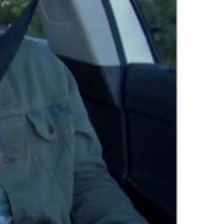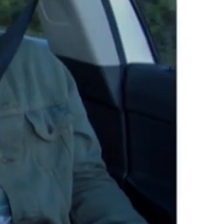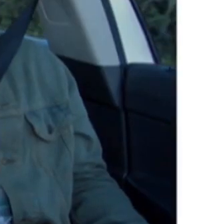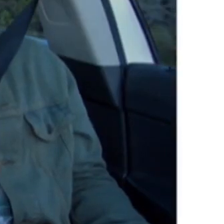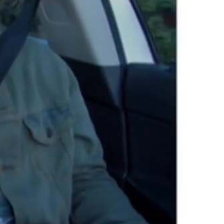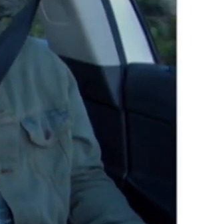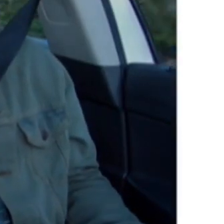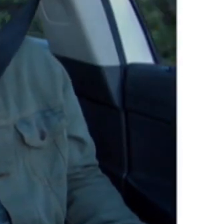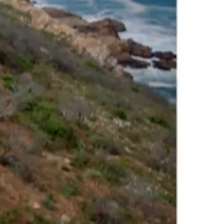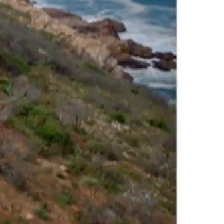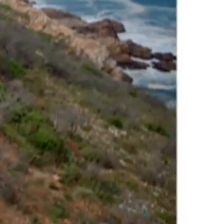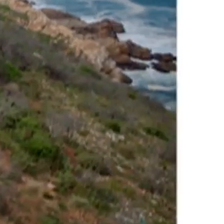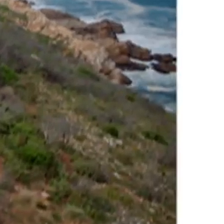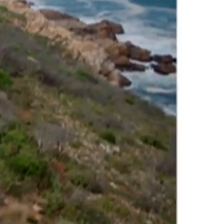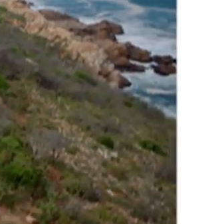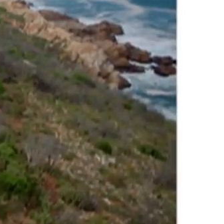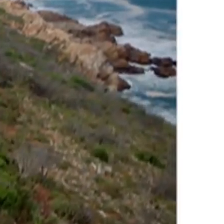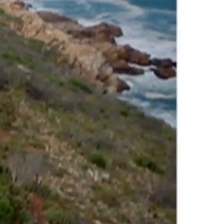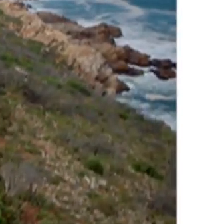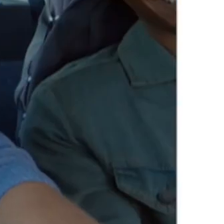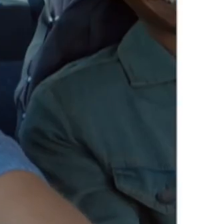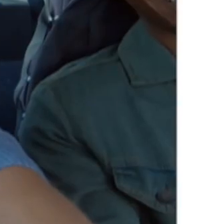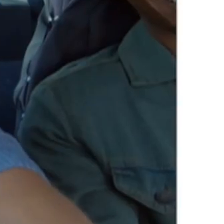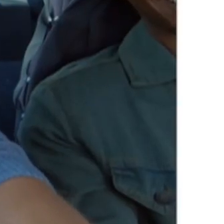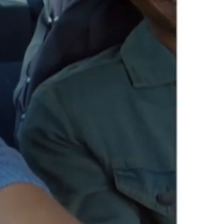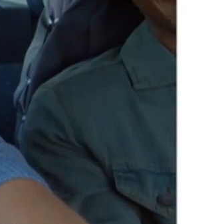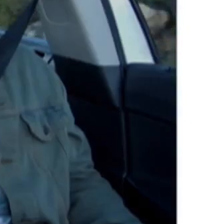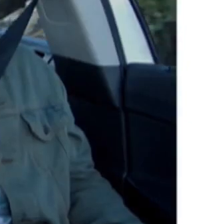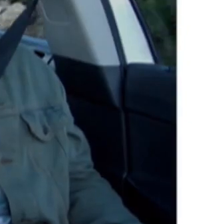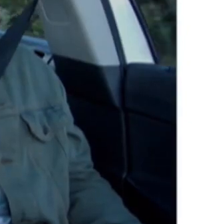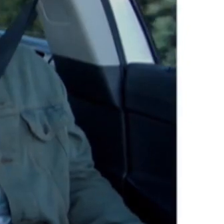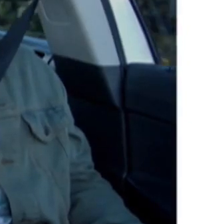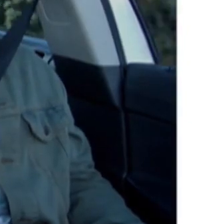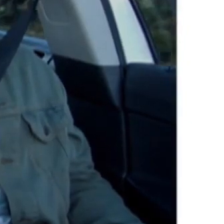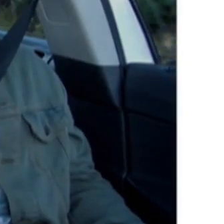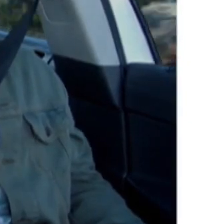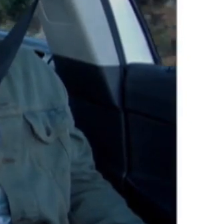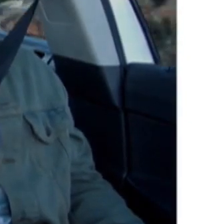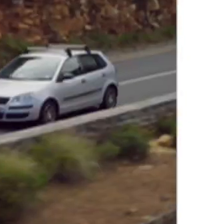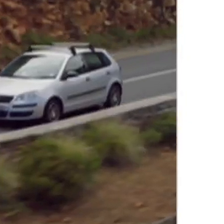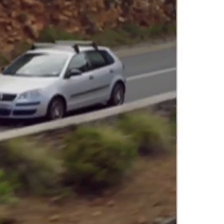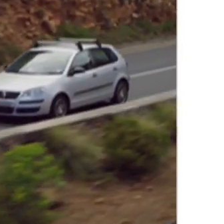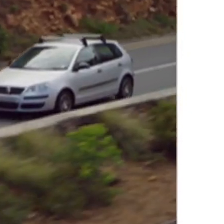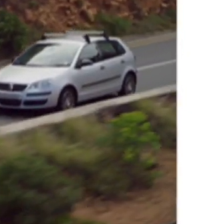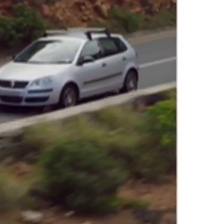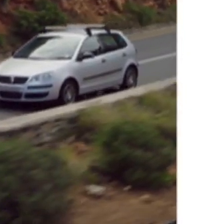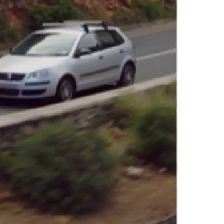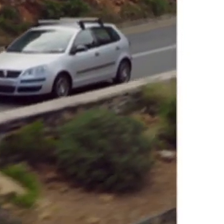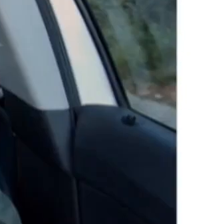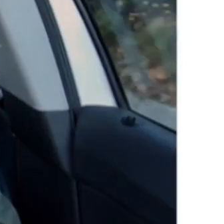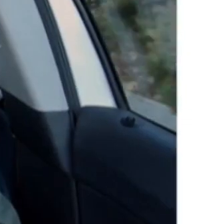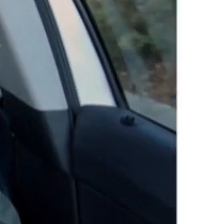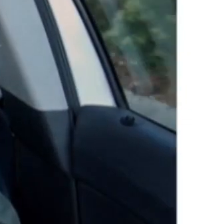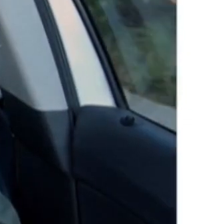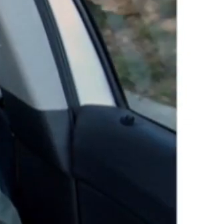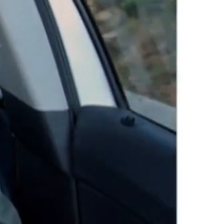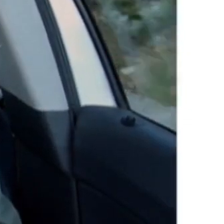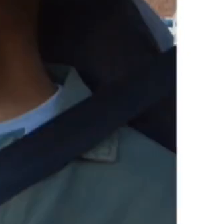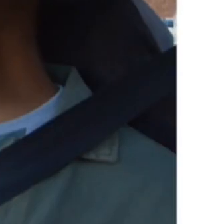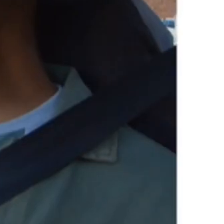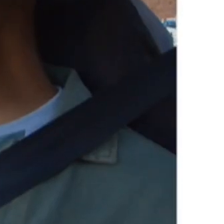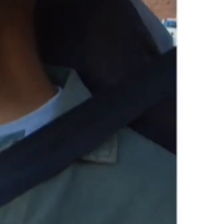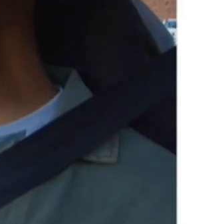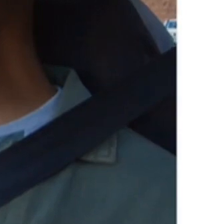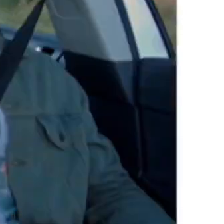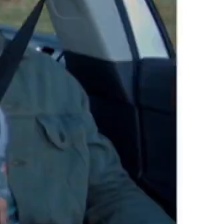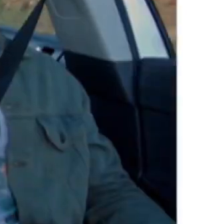on your windscreen there that is not too flattering. Are you referring to that crack which happened when we were coming back from Plet one day? You seriously gotta change that idea.